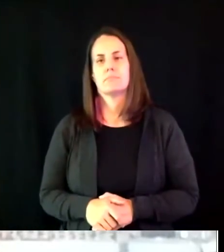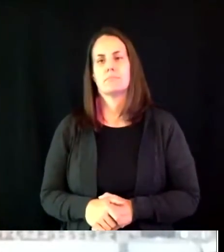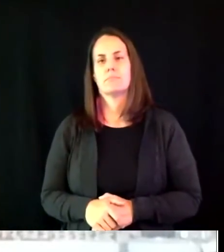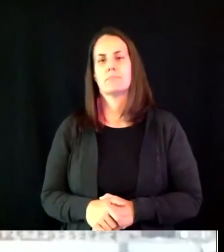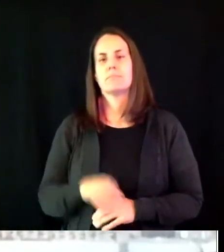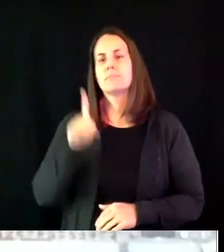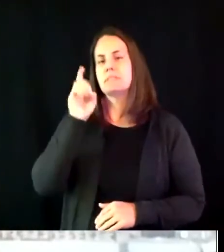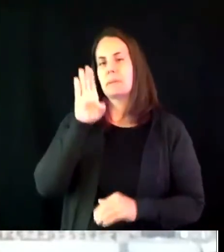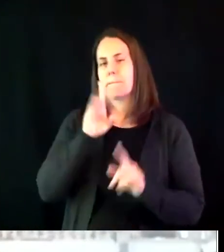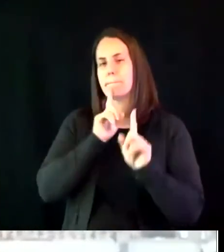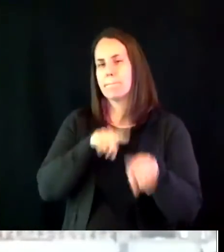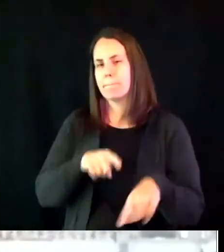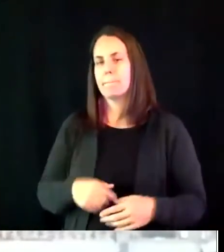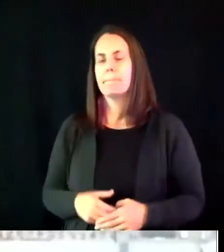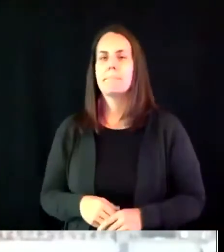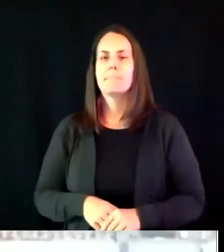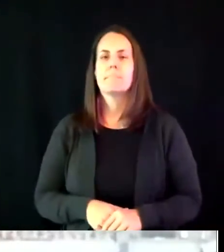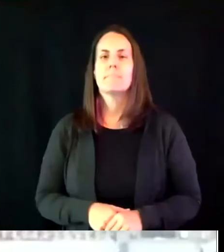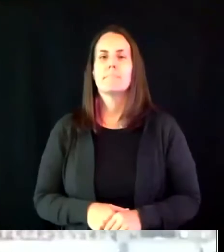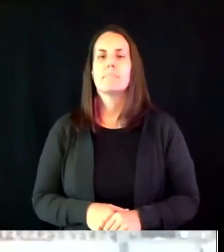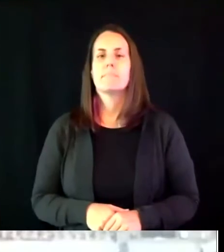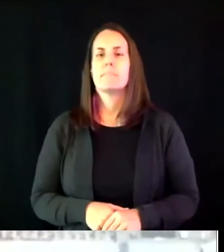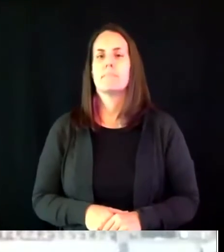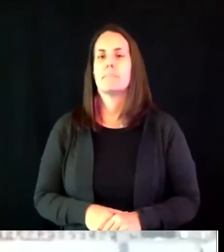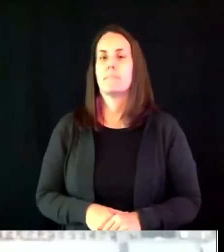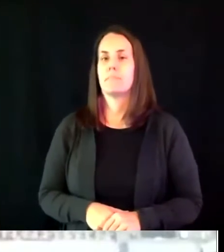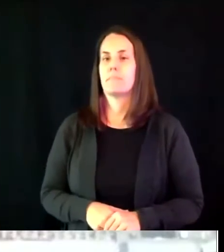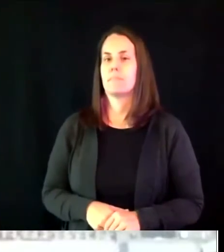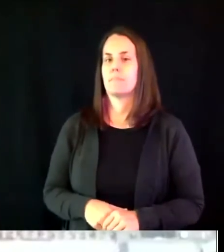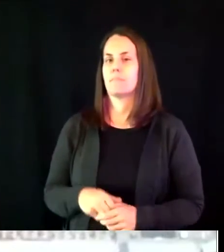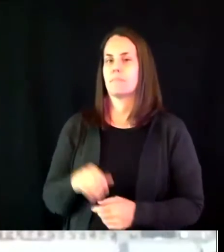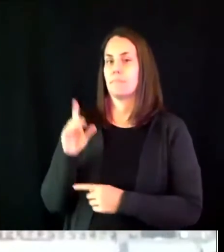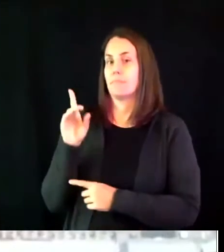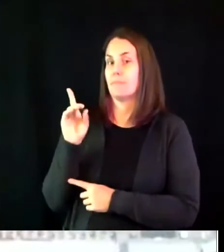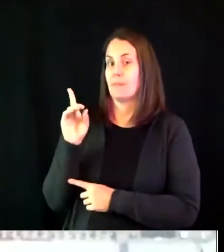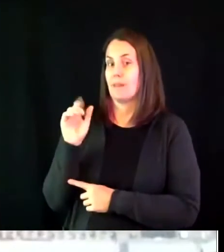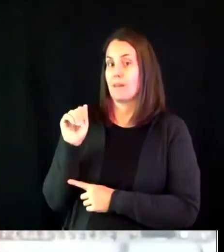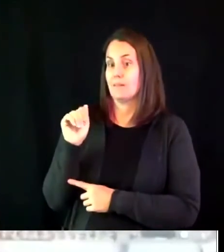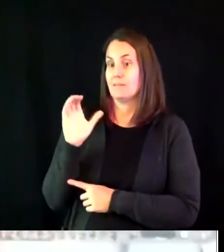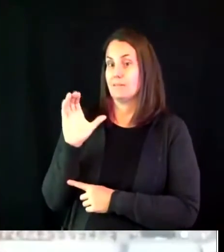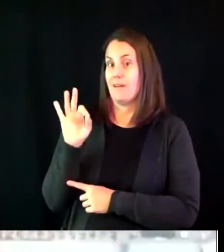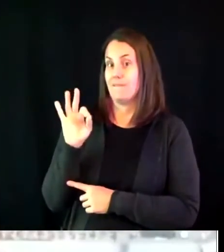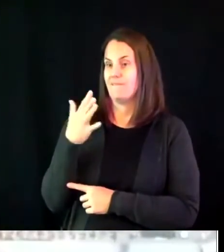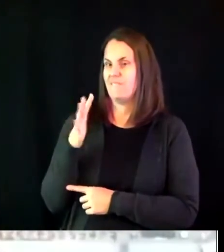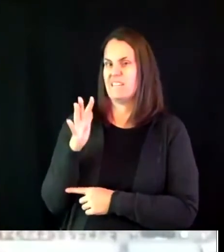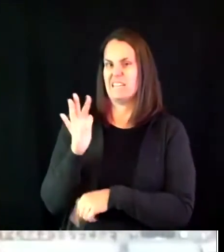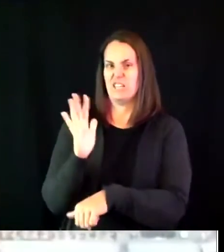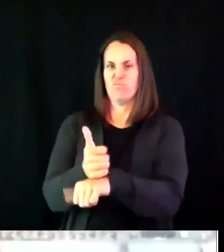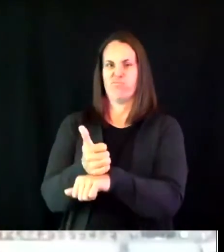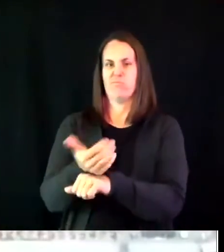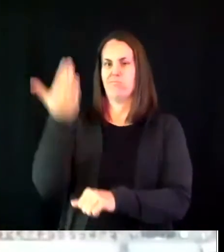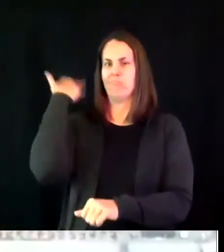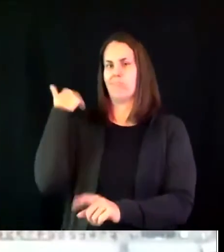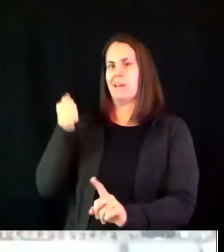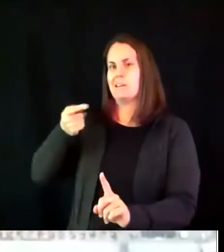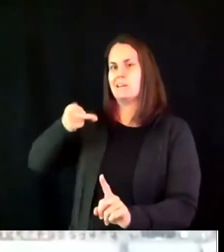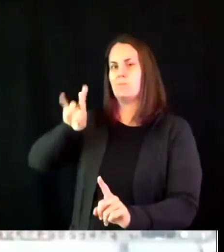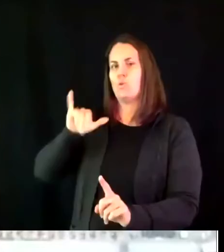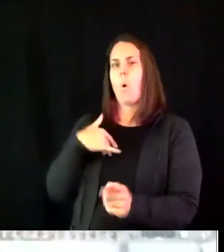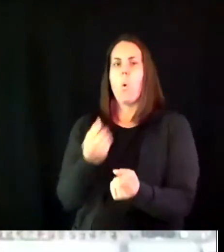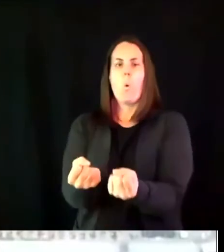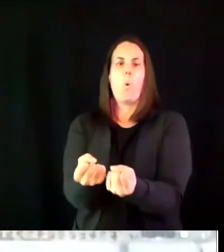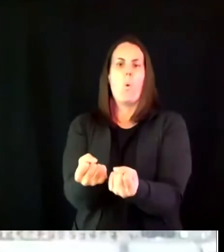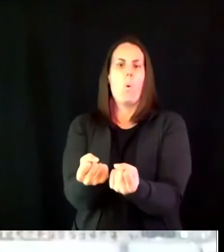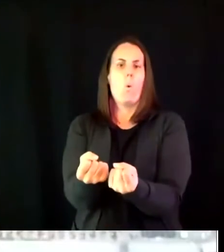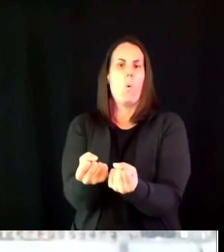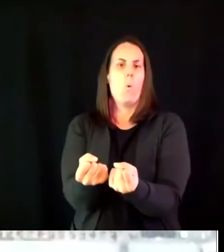in April. And one of the great, I guess, praise I have for our state, for the Department of Health Services